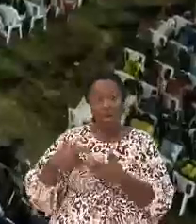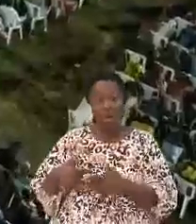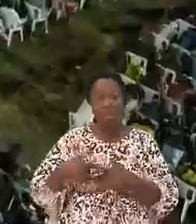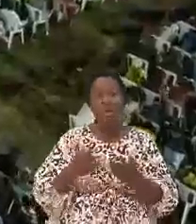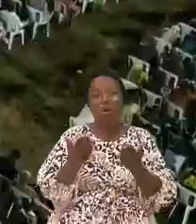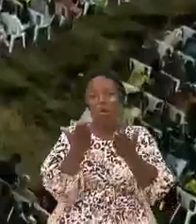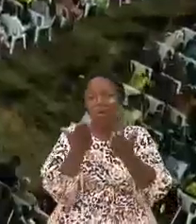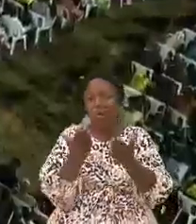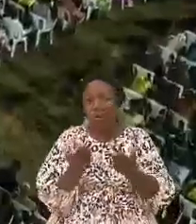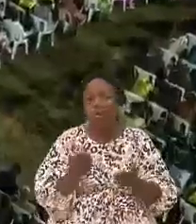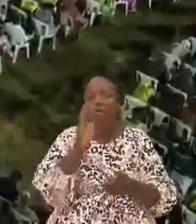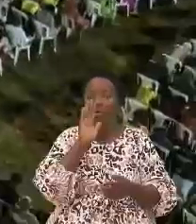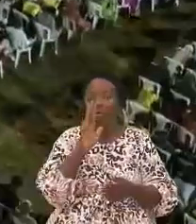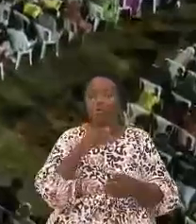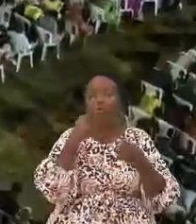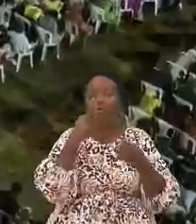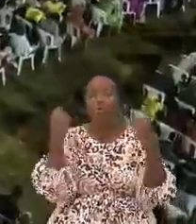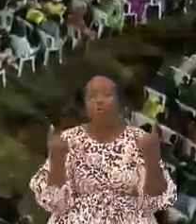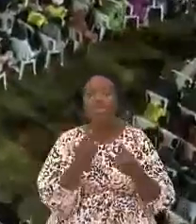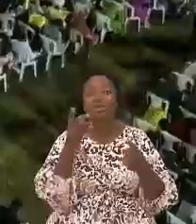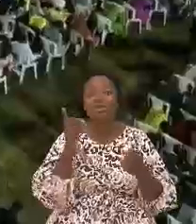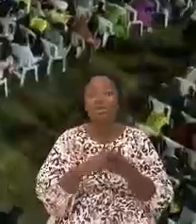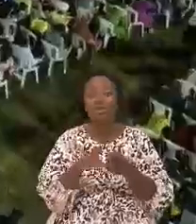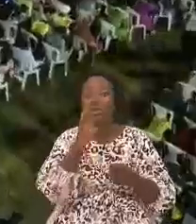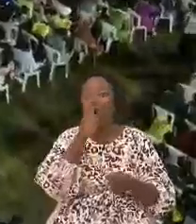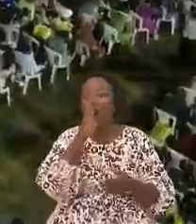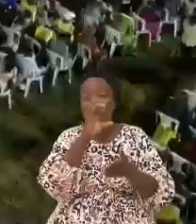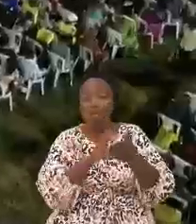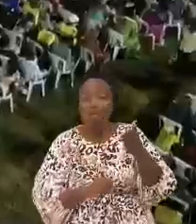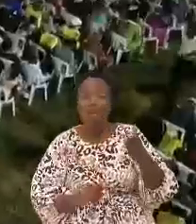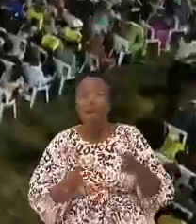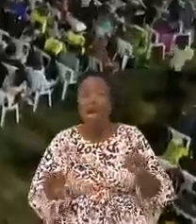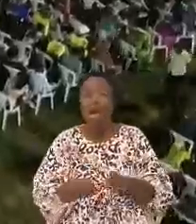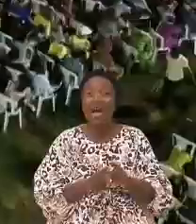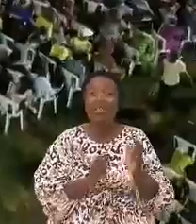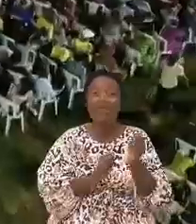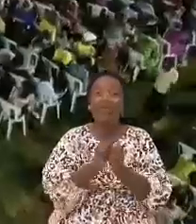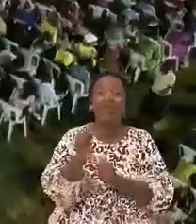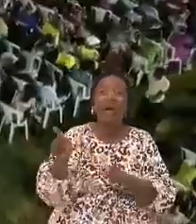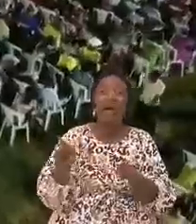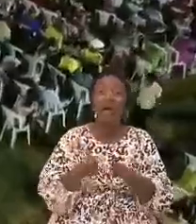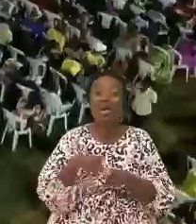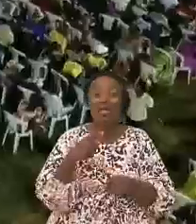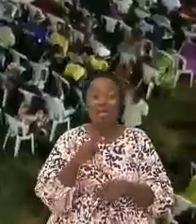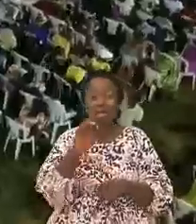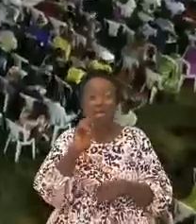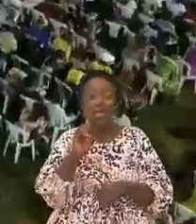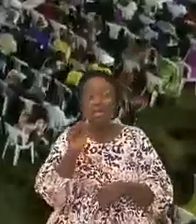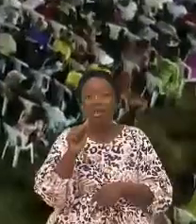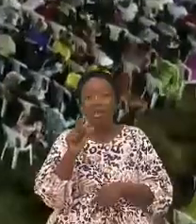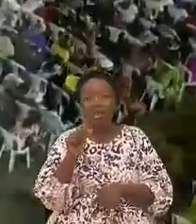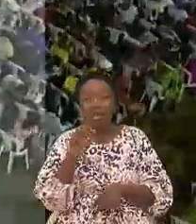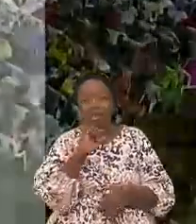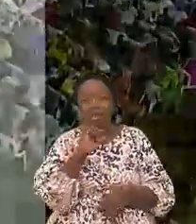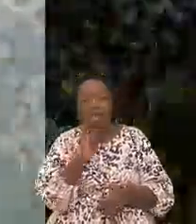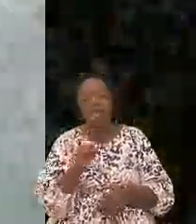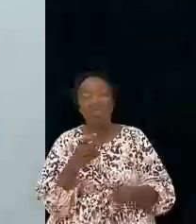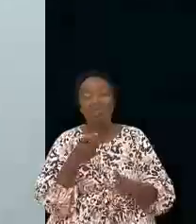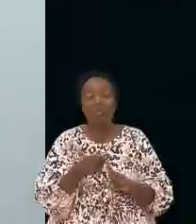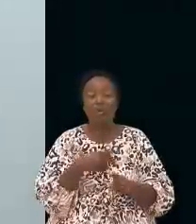sincerely, wholeheartedly want your sin to be removed as far as